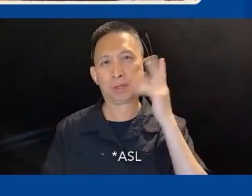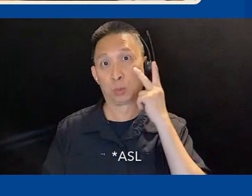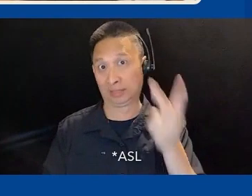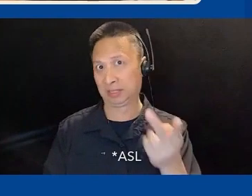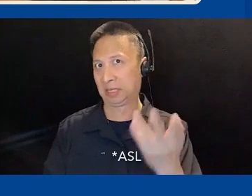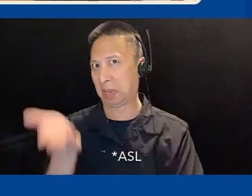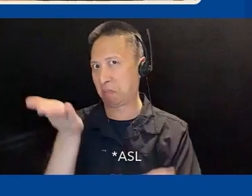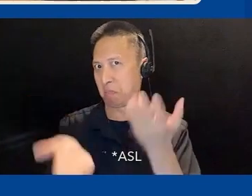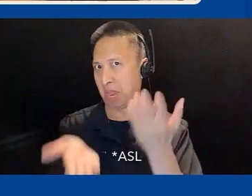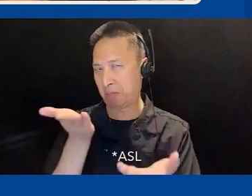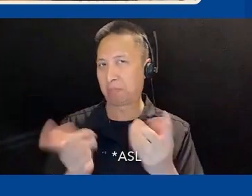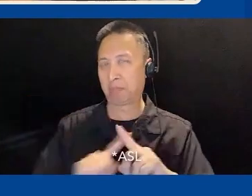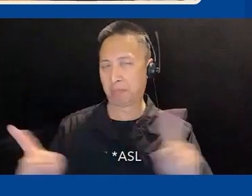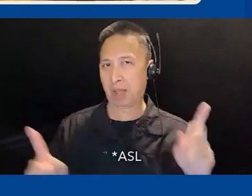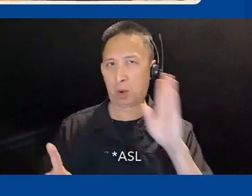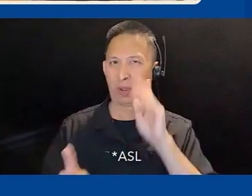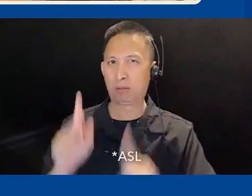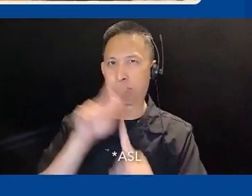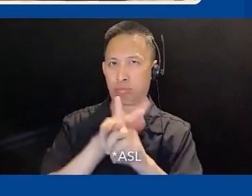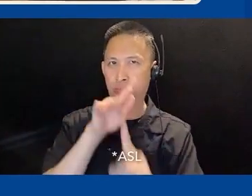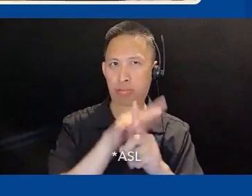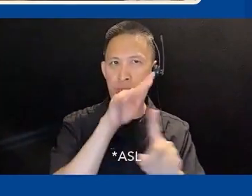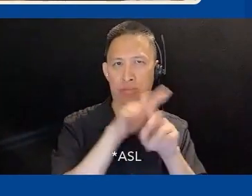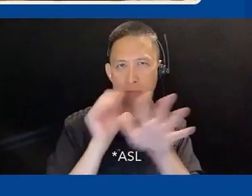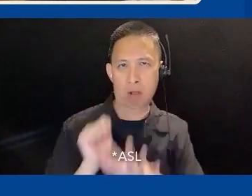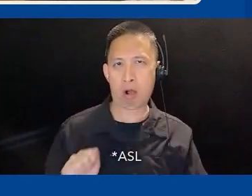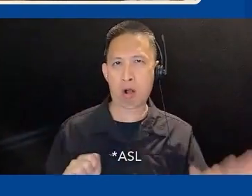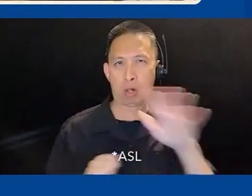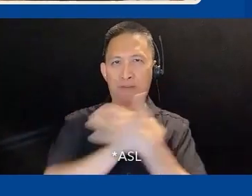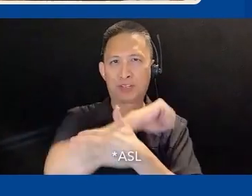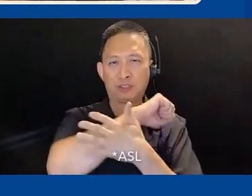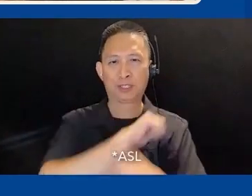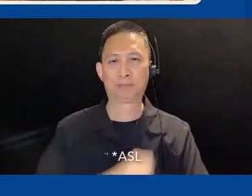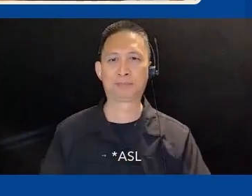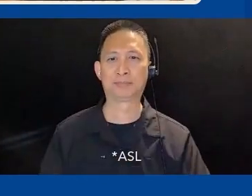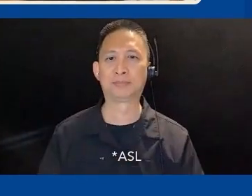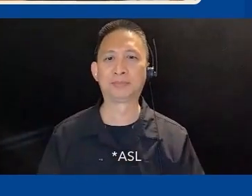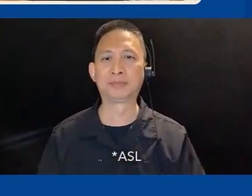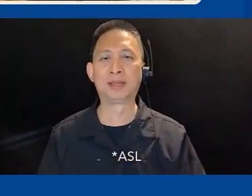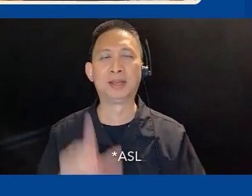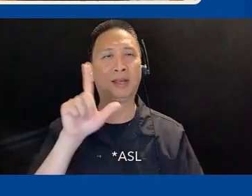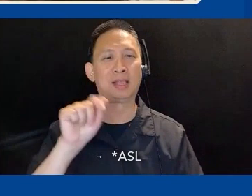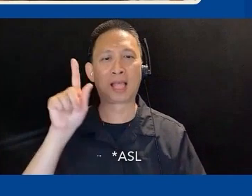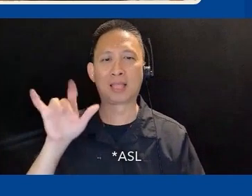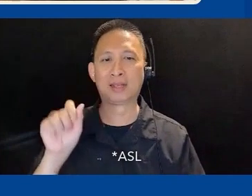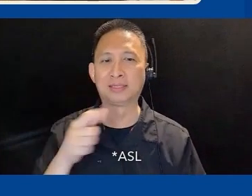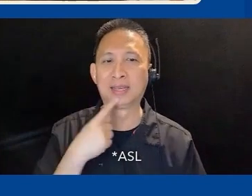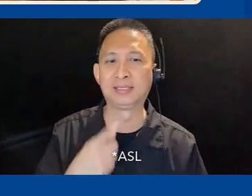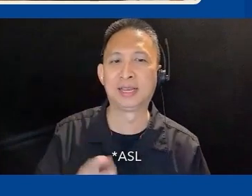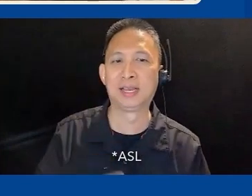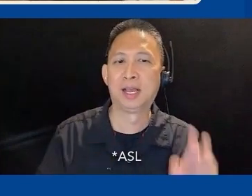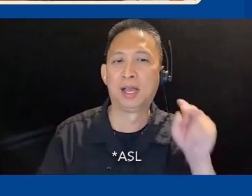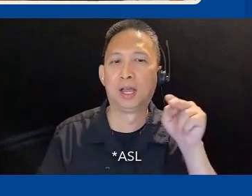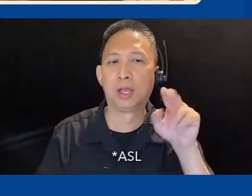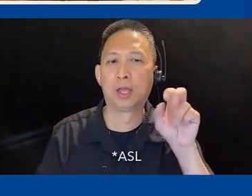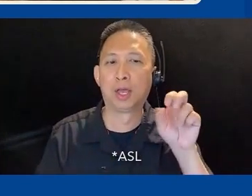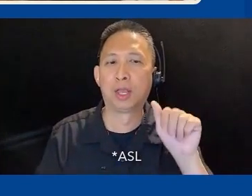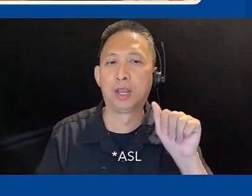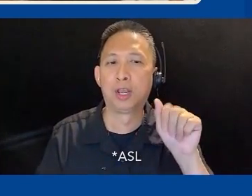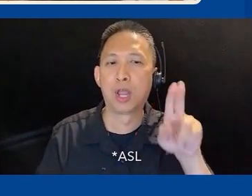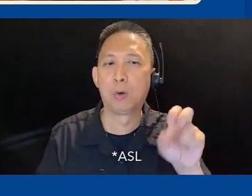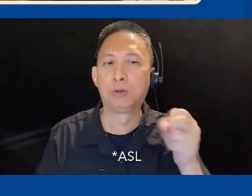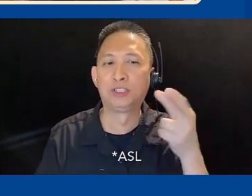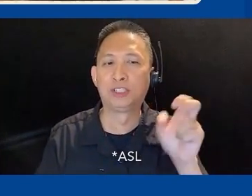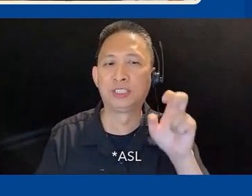taking place across the country. Yeah, Abby writes in the chat that Nosheen is one of the hosts of the visual arrangement session at